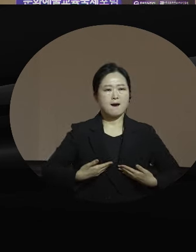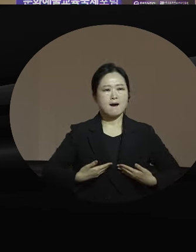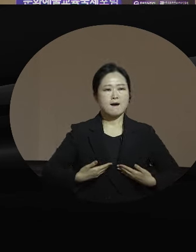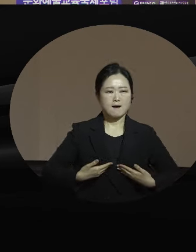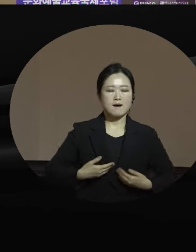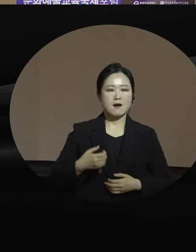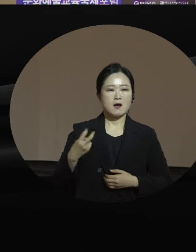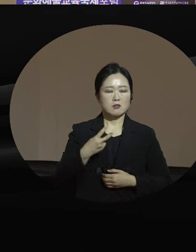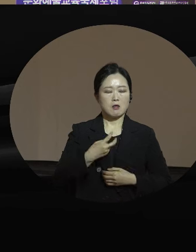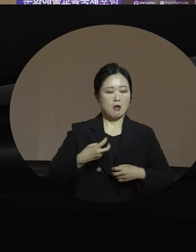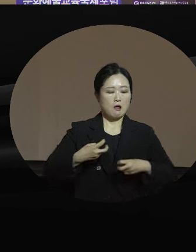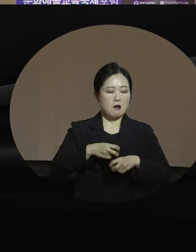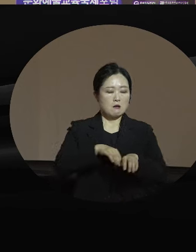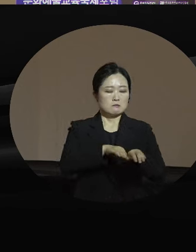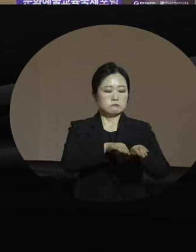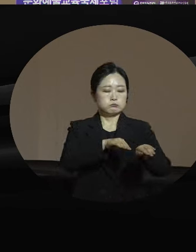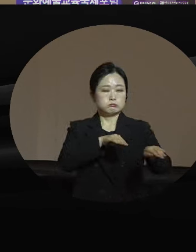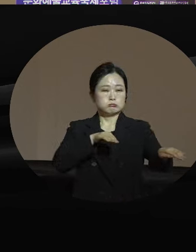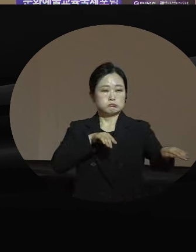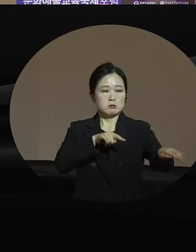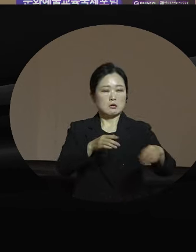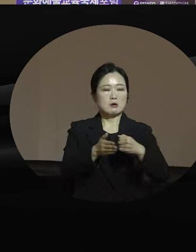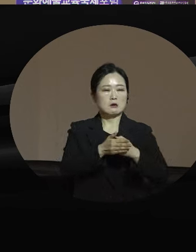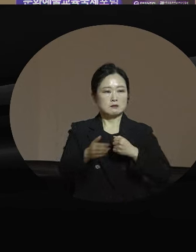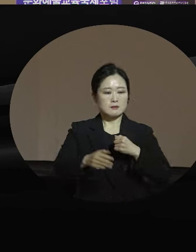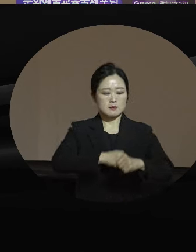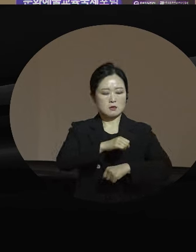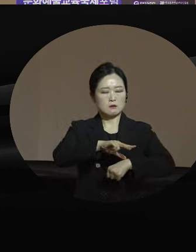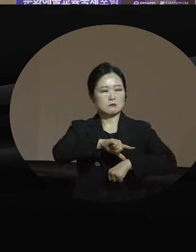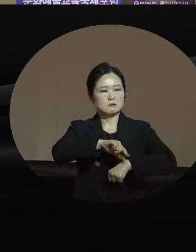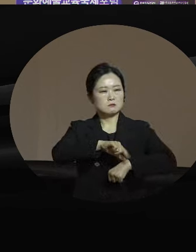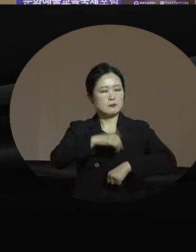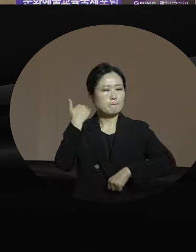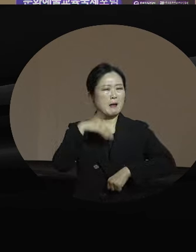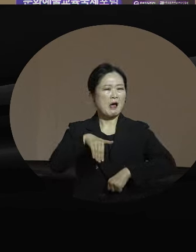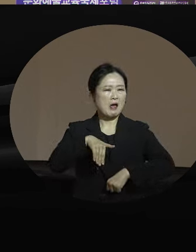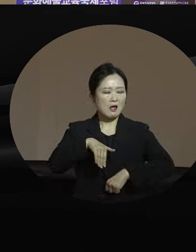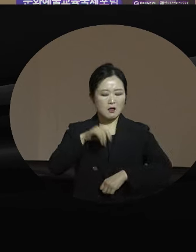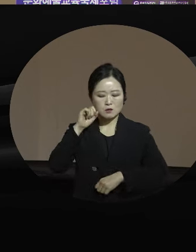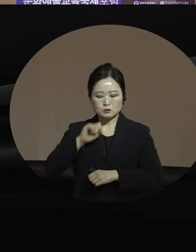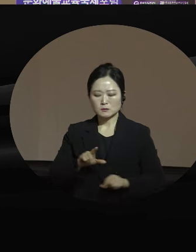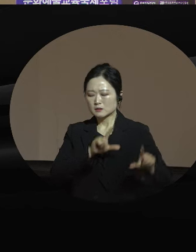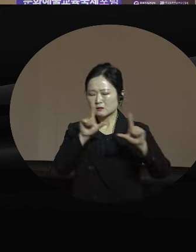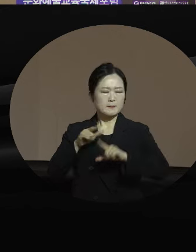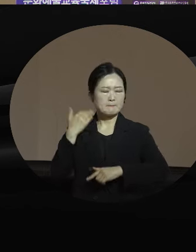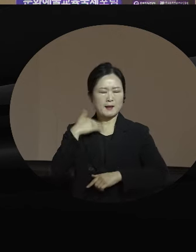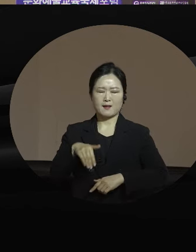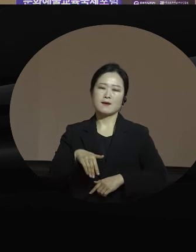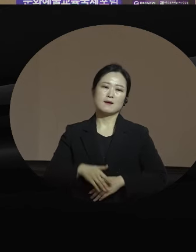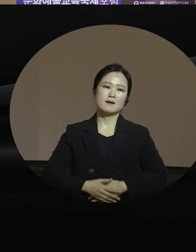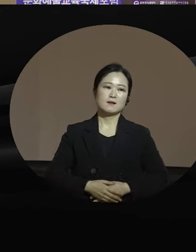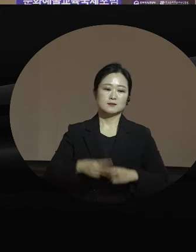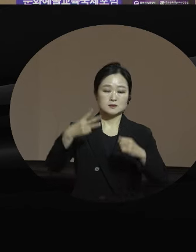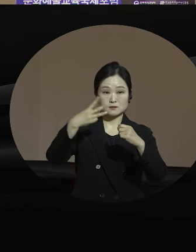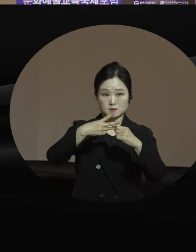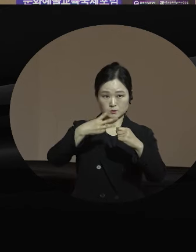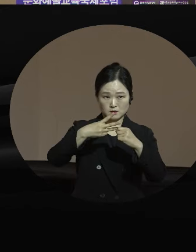free time or develop our hobbies. Thirdly, we also found the one